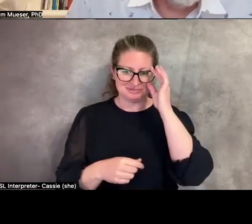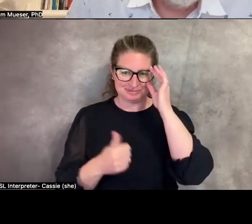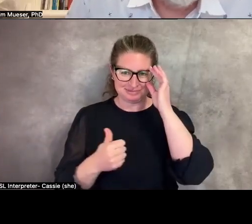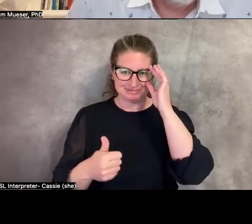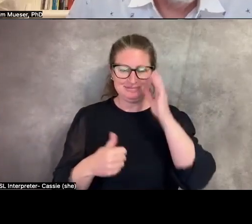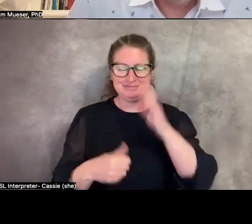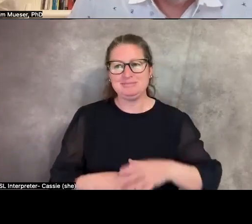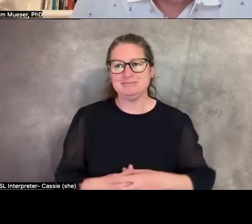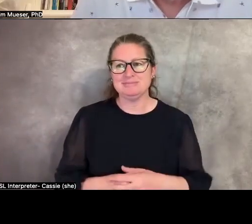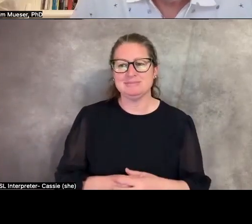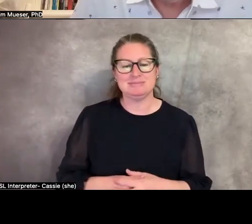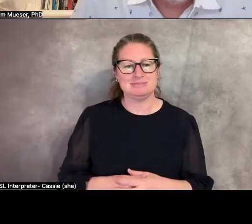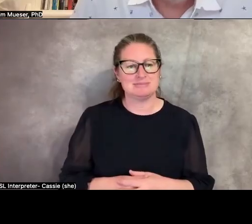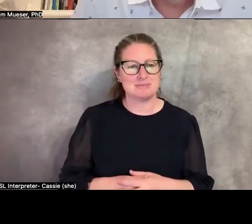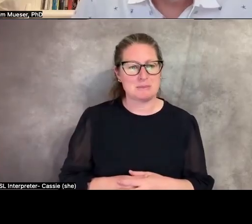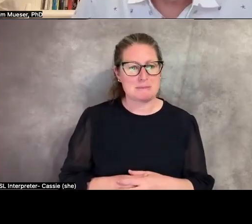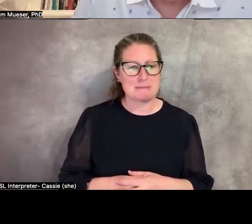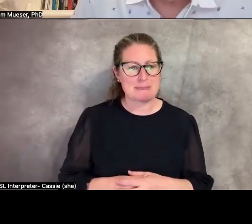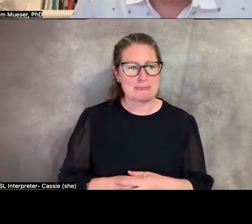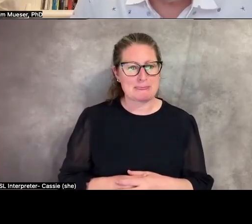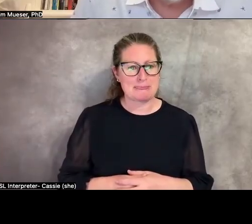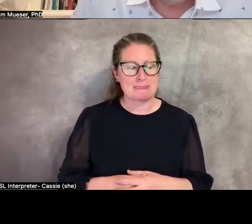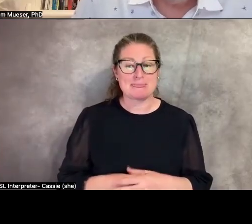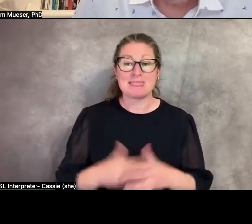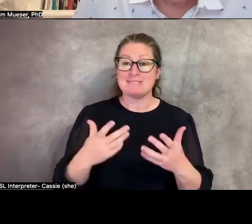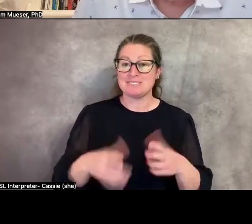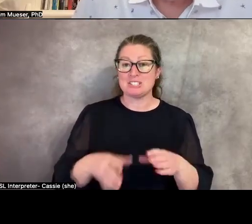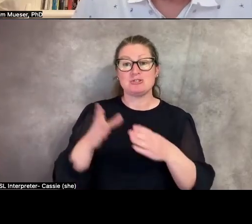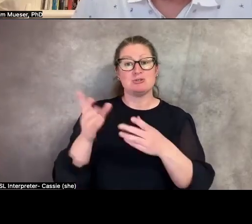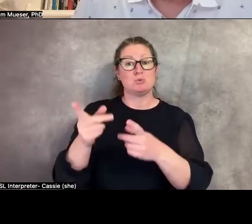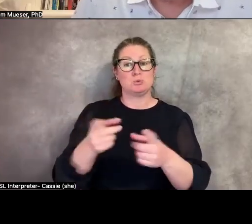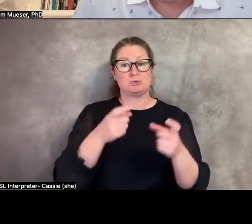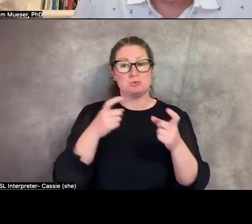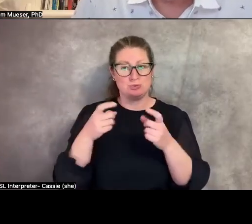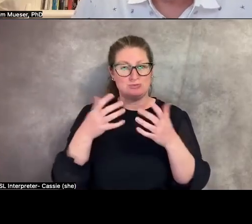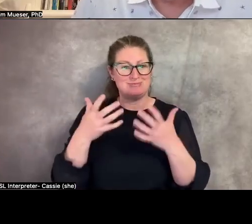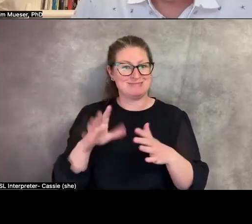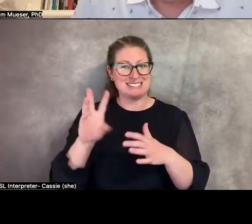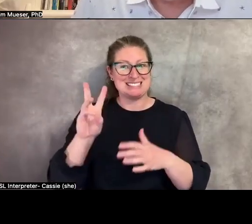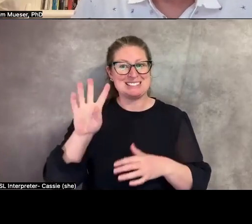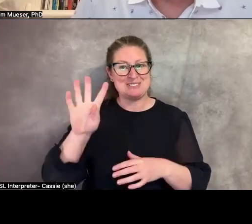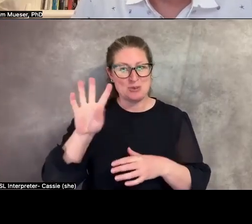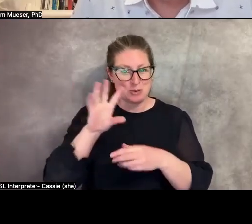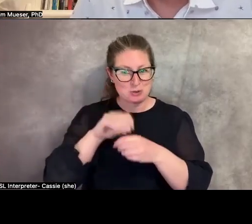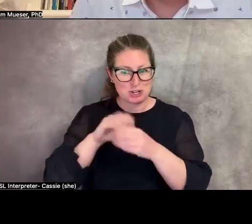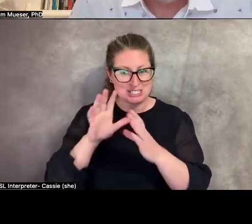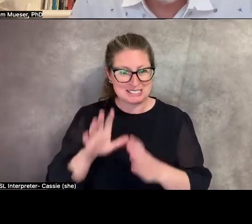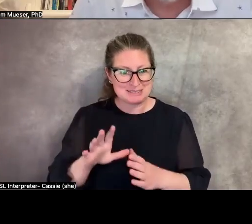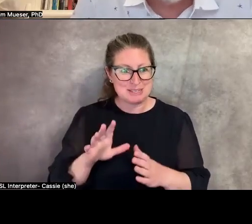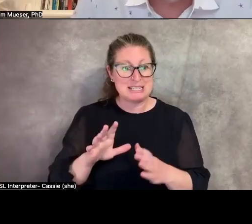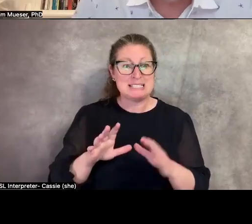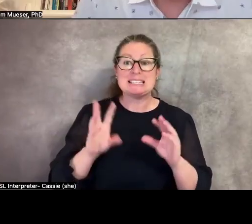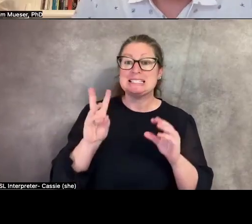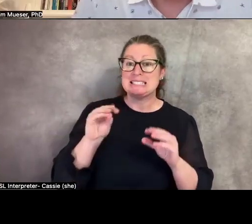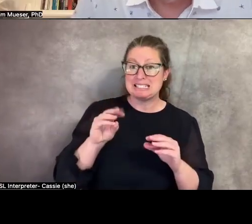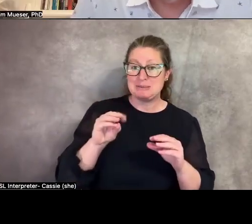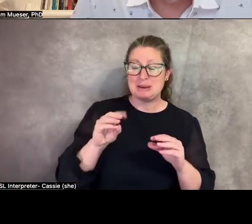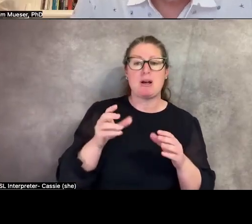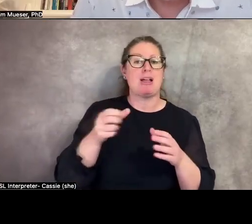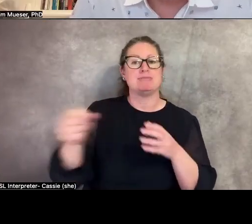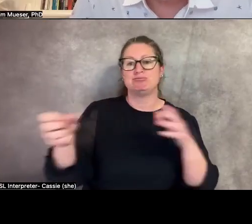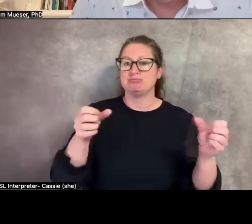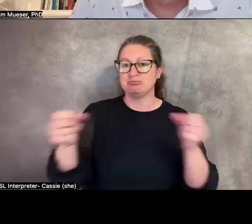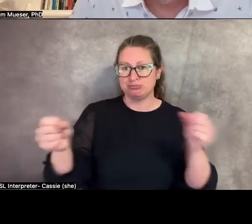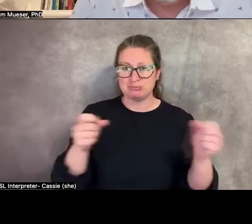Thanks. So we have actually completed recruitment. We recruited 64 participants, and 60 people were randomized to either